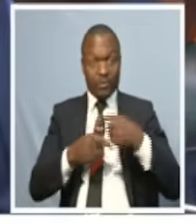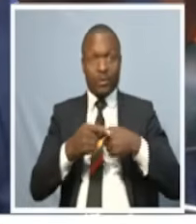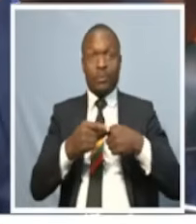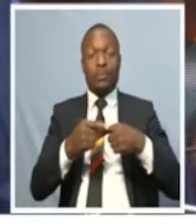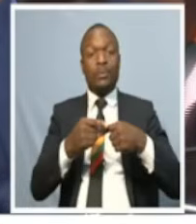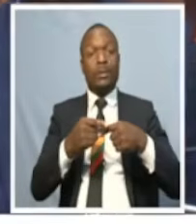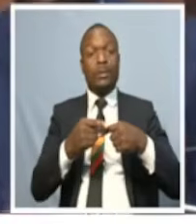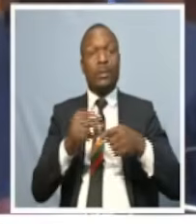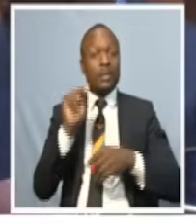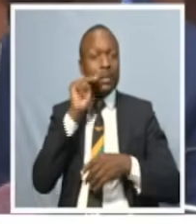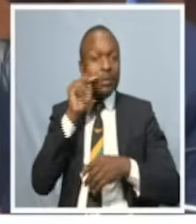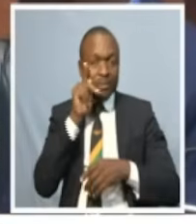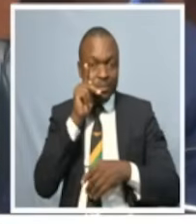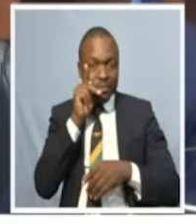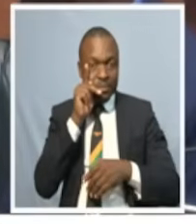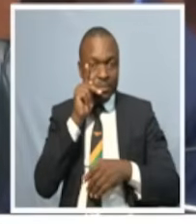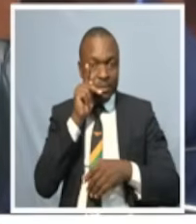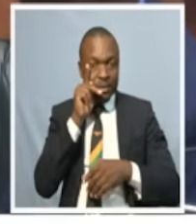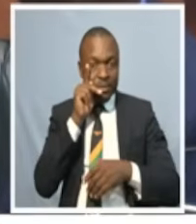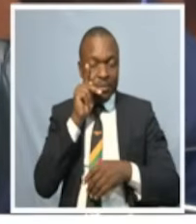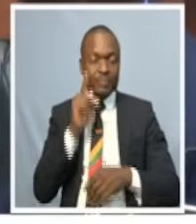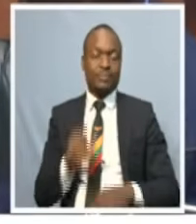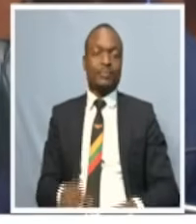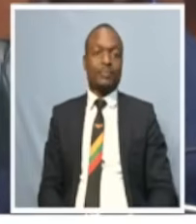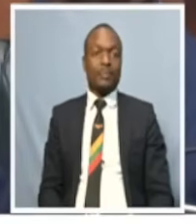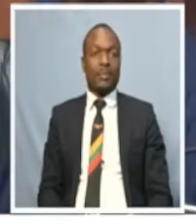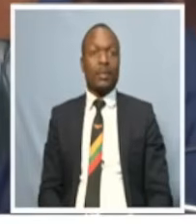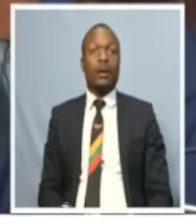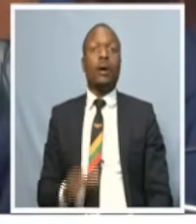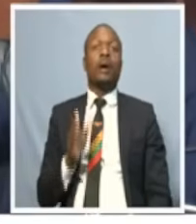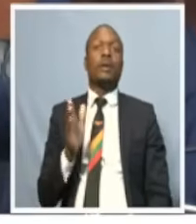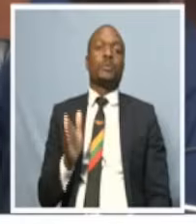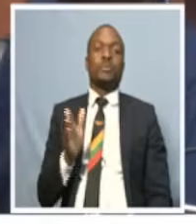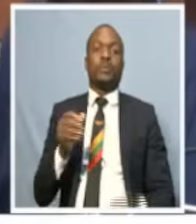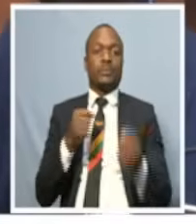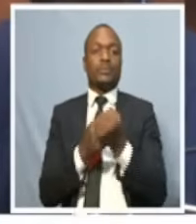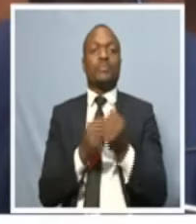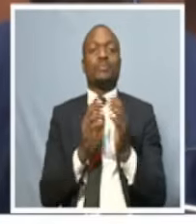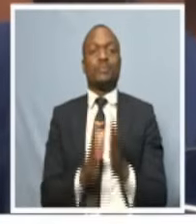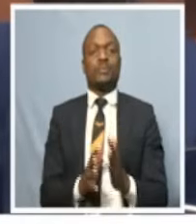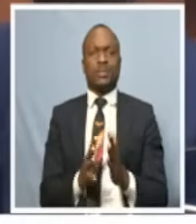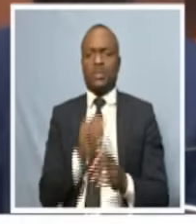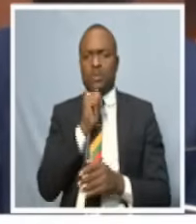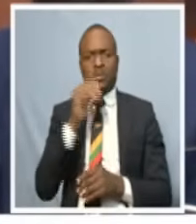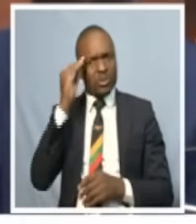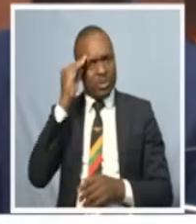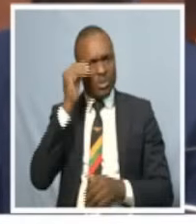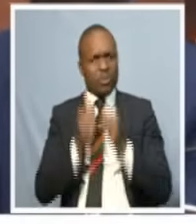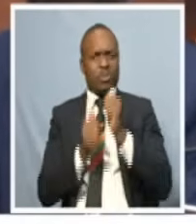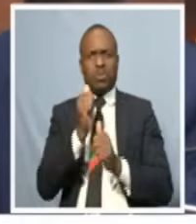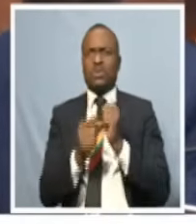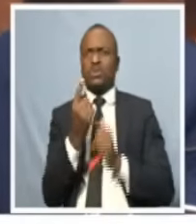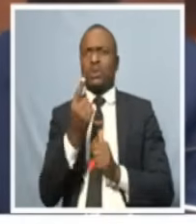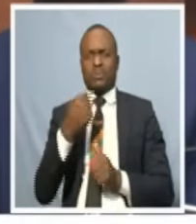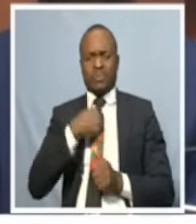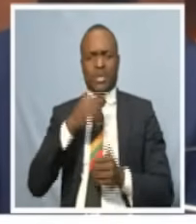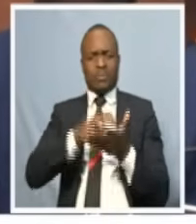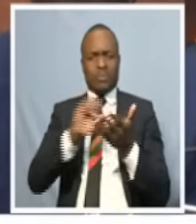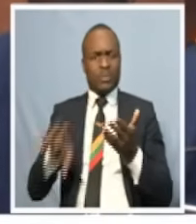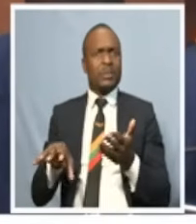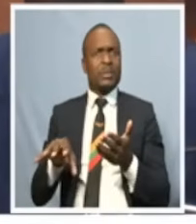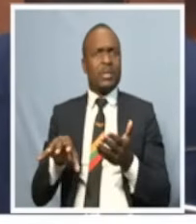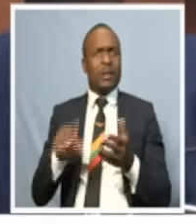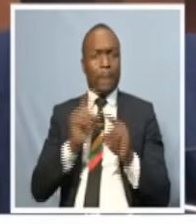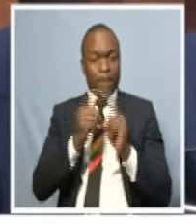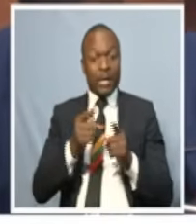Nakonde are coming from the UPND cadres. So I don't know which one should I withdraw when I